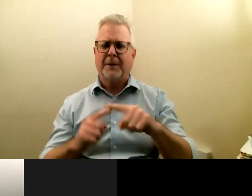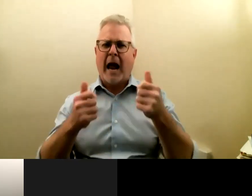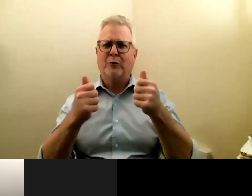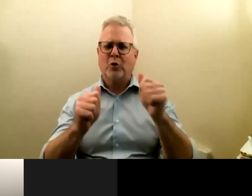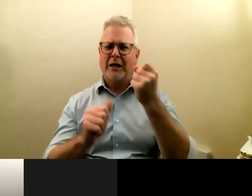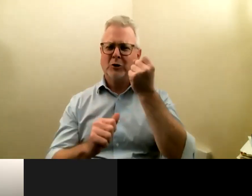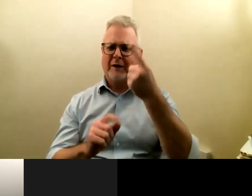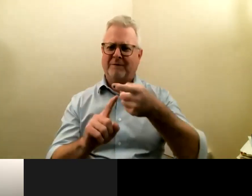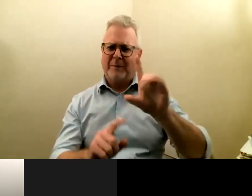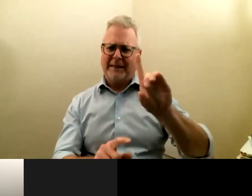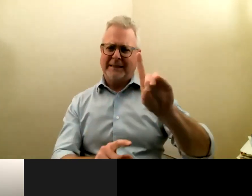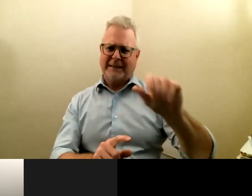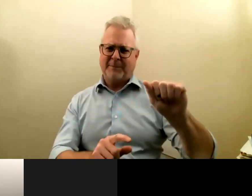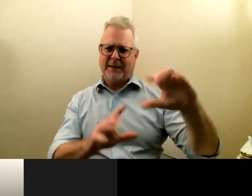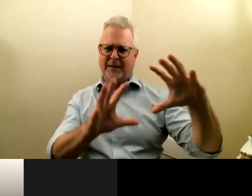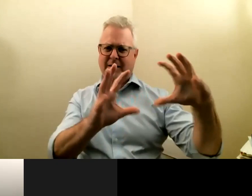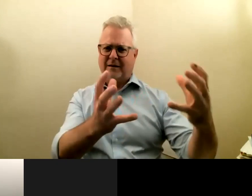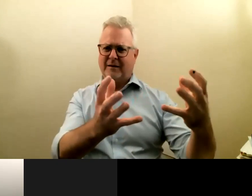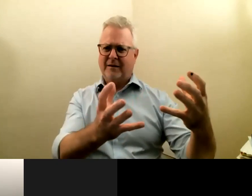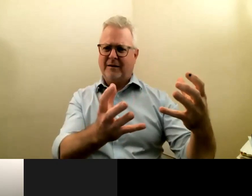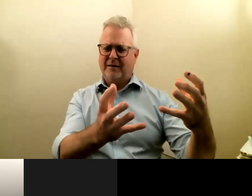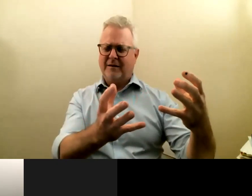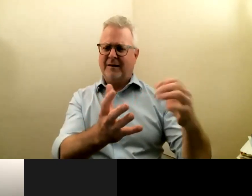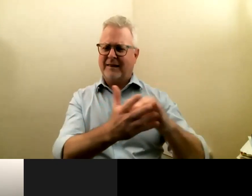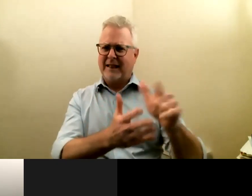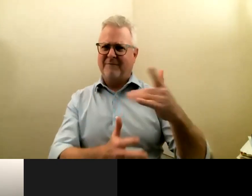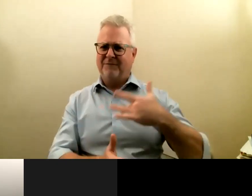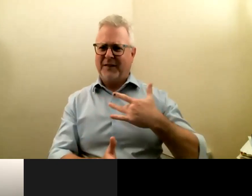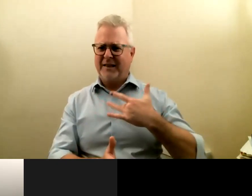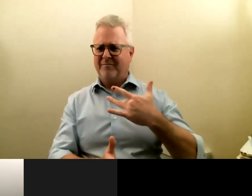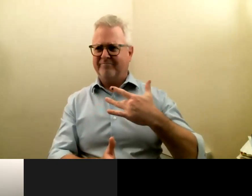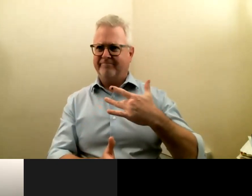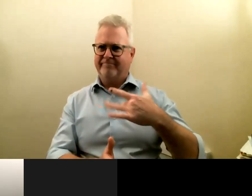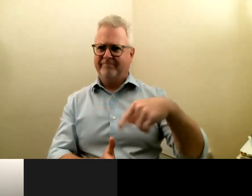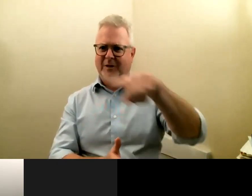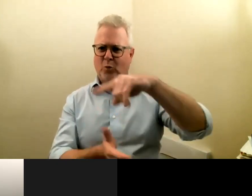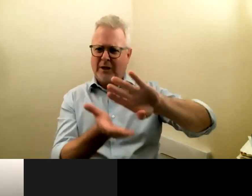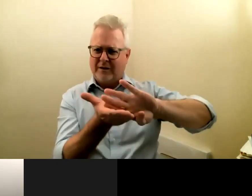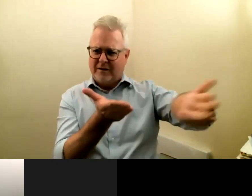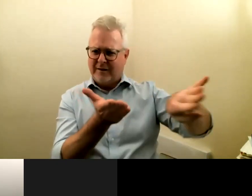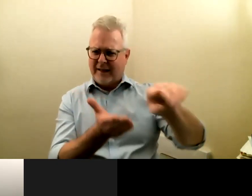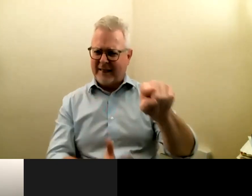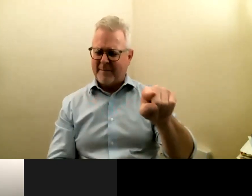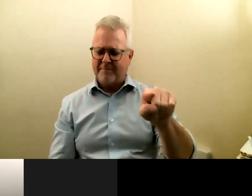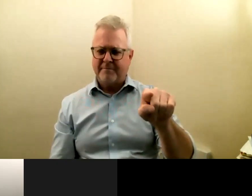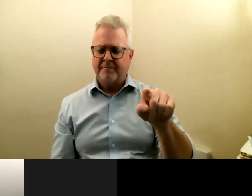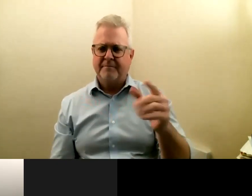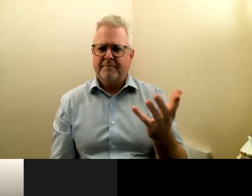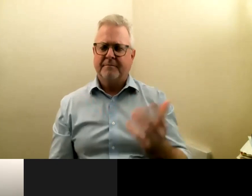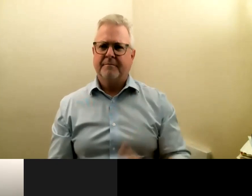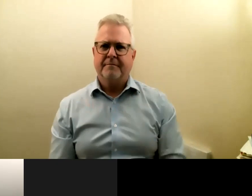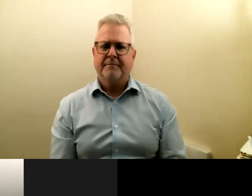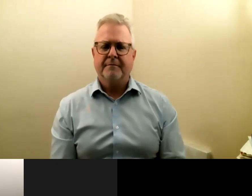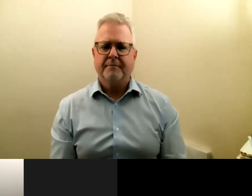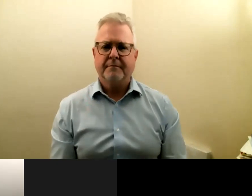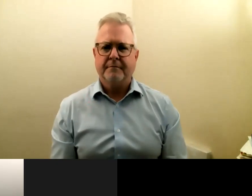be eligible for the vaccine, but I'm trying to understand from the disability community point of view how they feel. They